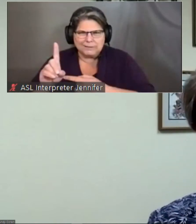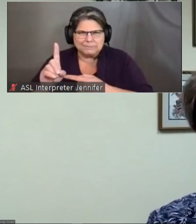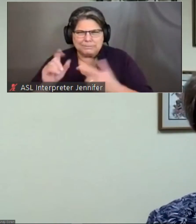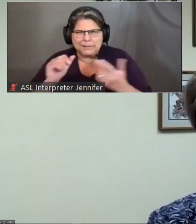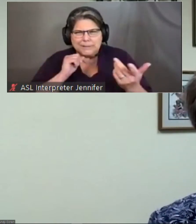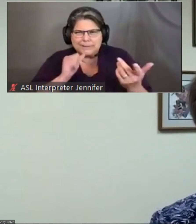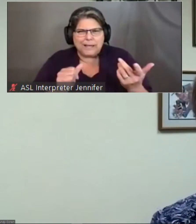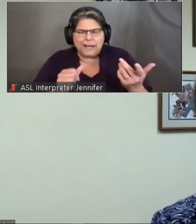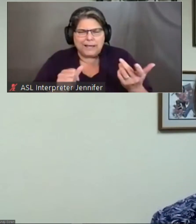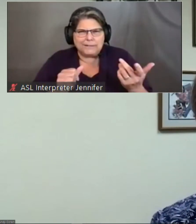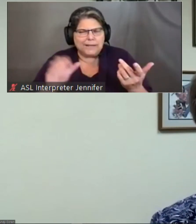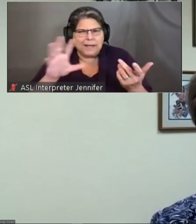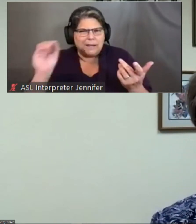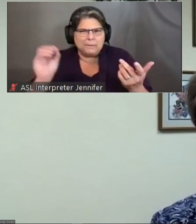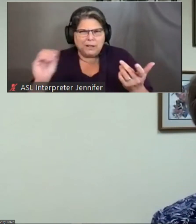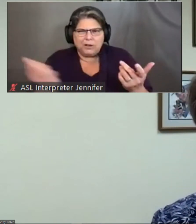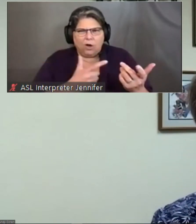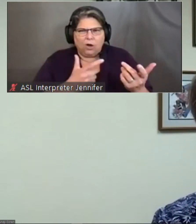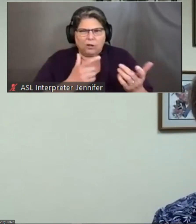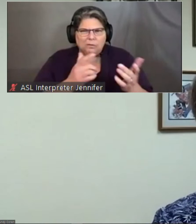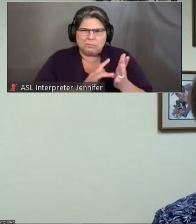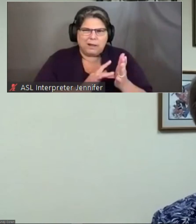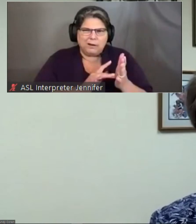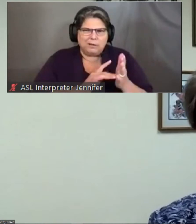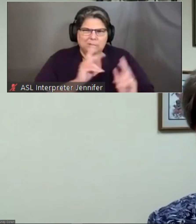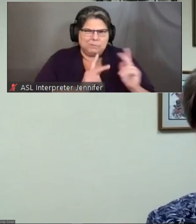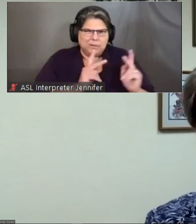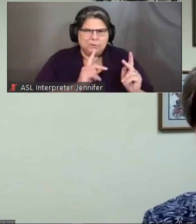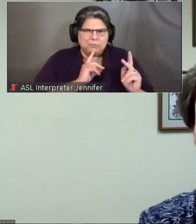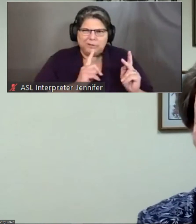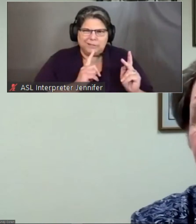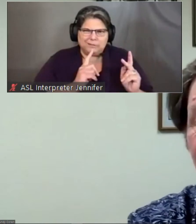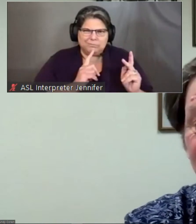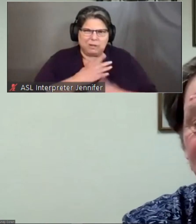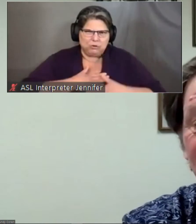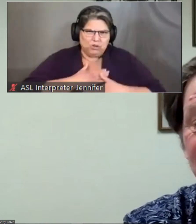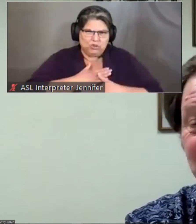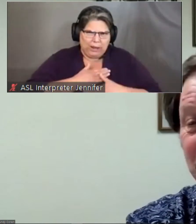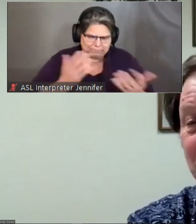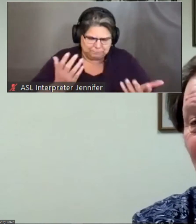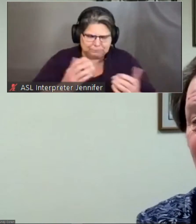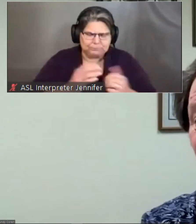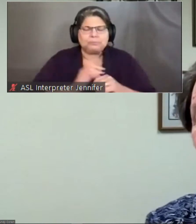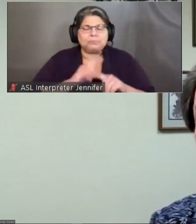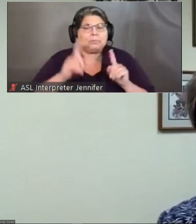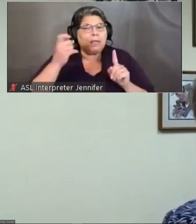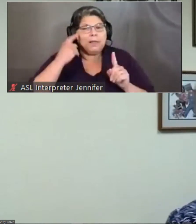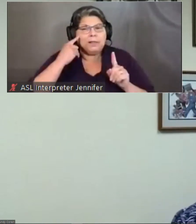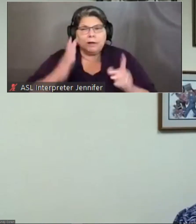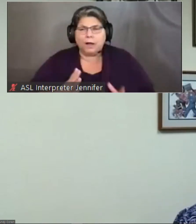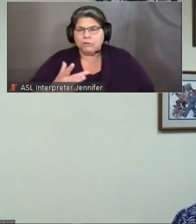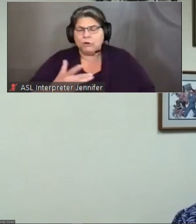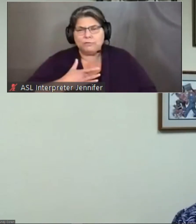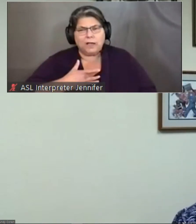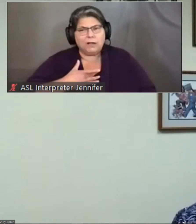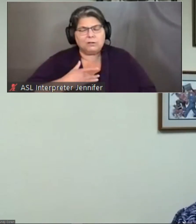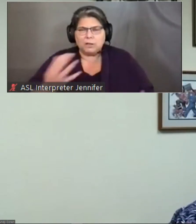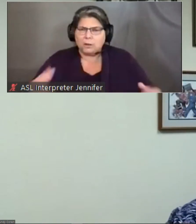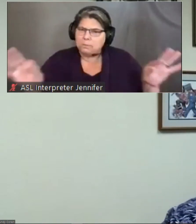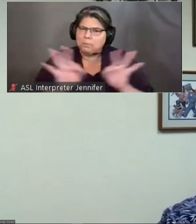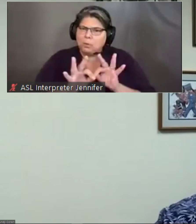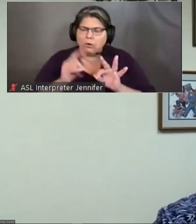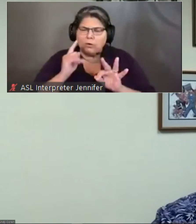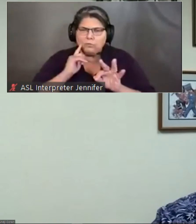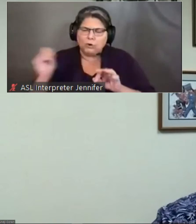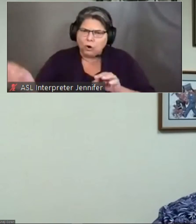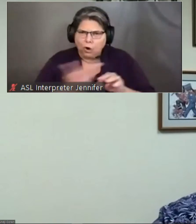a company that everybody in medicine appreciates and enjoys. However, the governor felt that it was important to organize all the efforts, especially